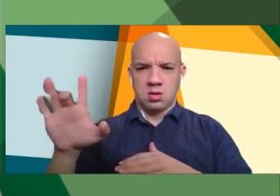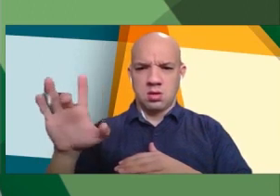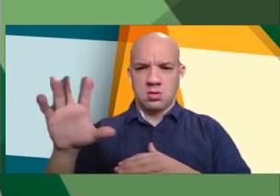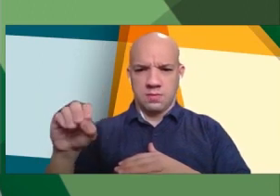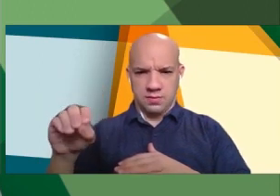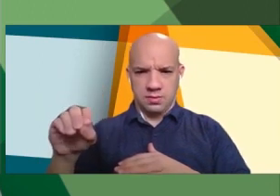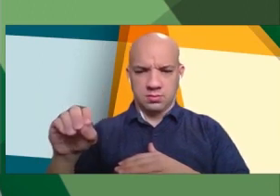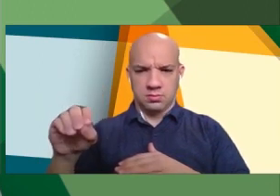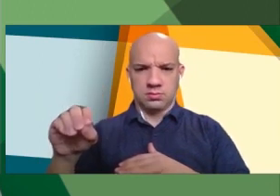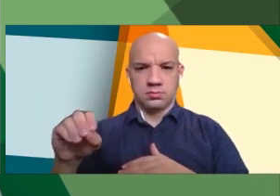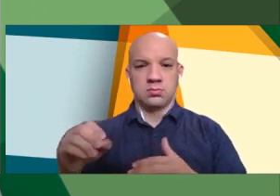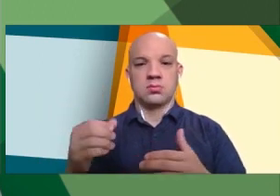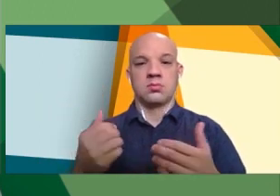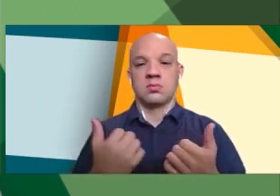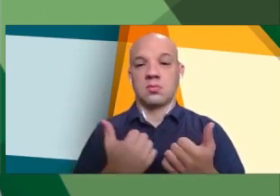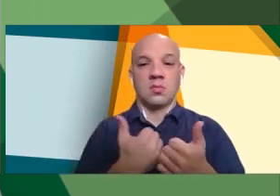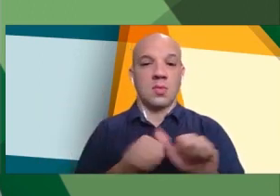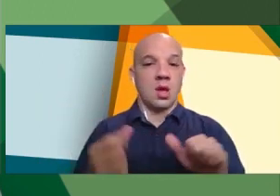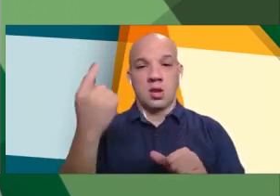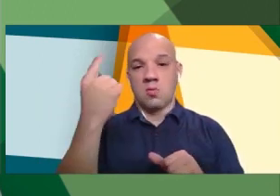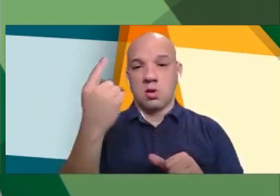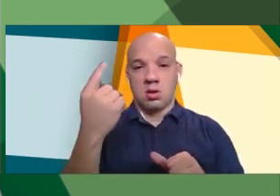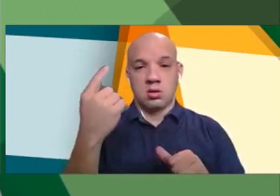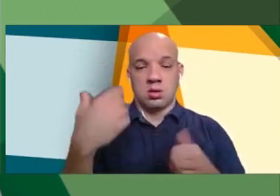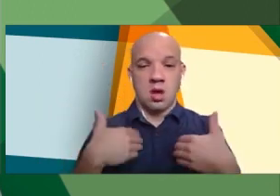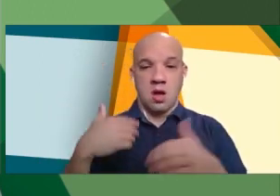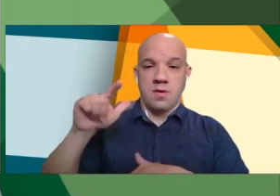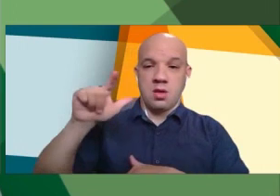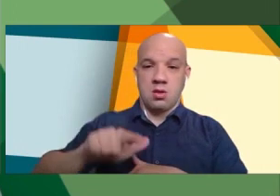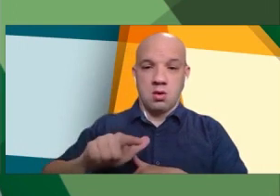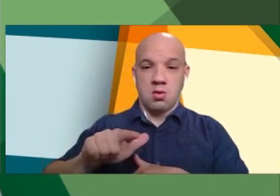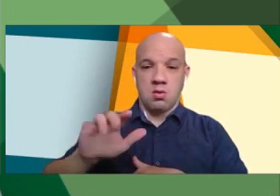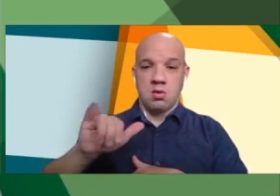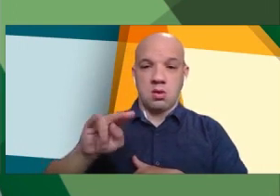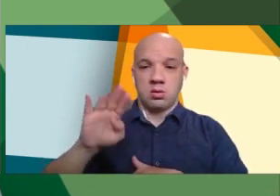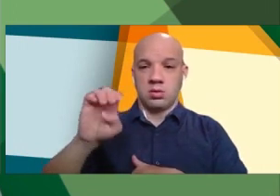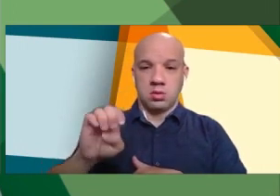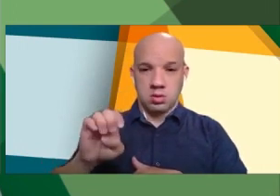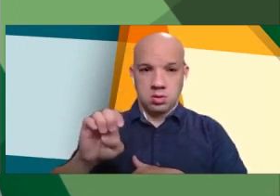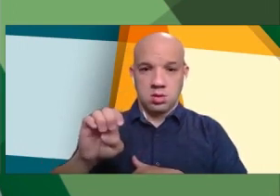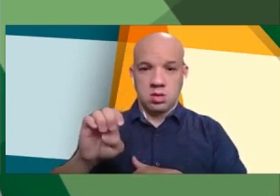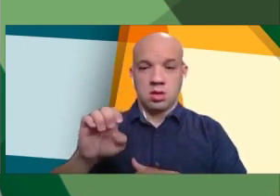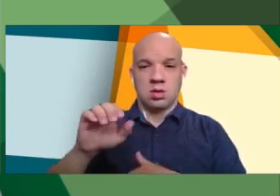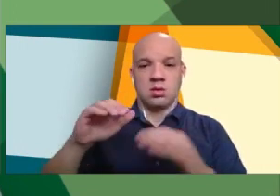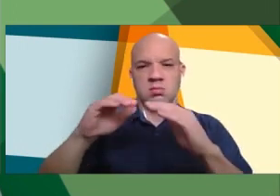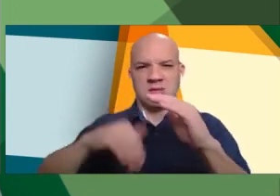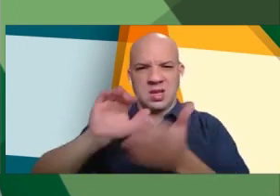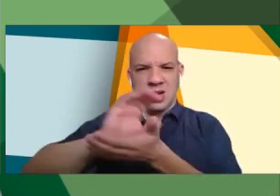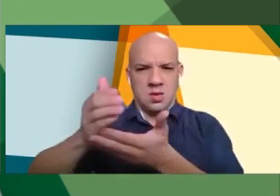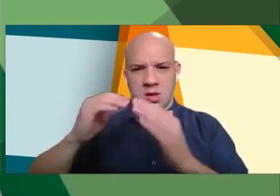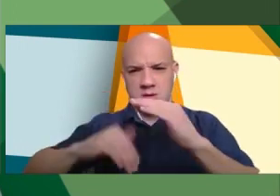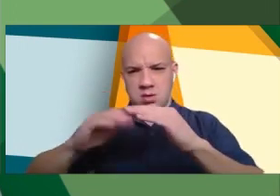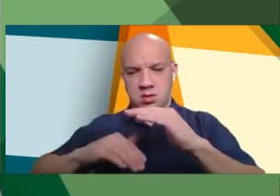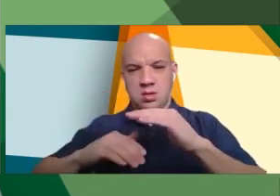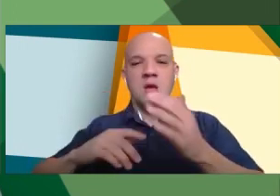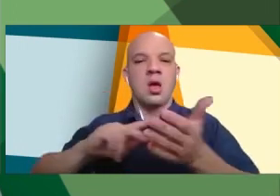28,850. So anybody that has a low income from that quantity is considered a